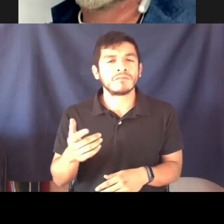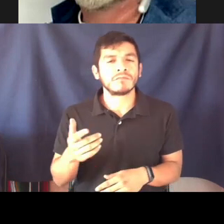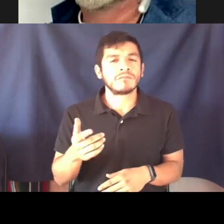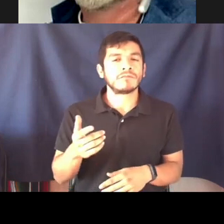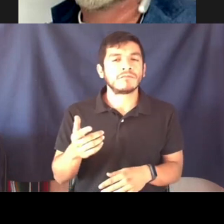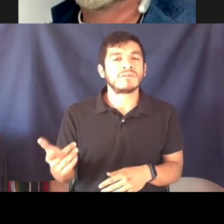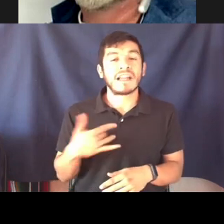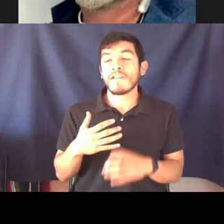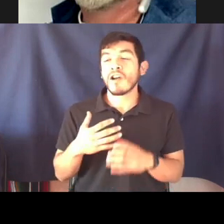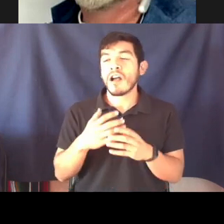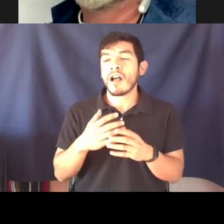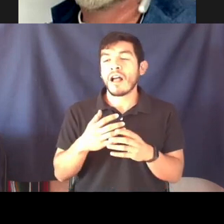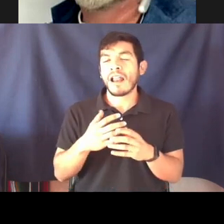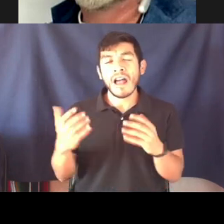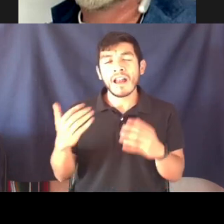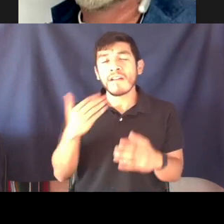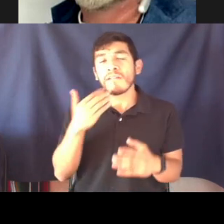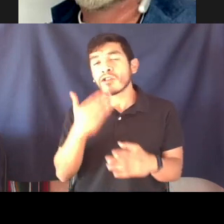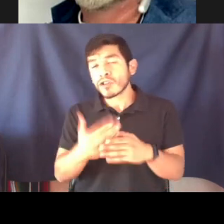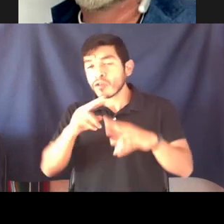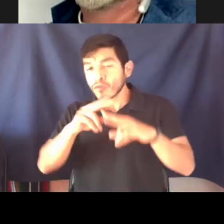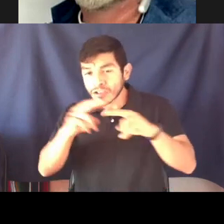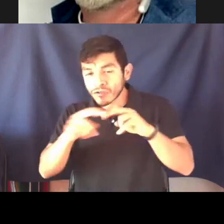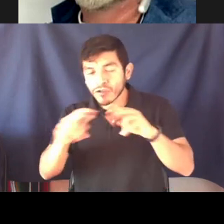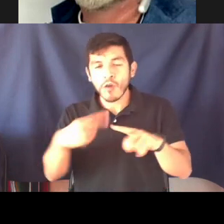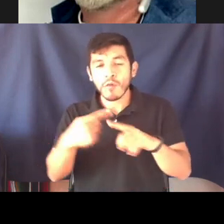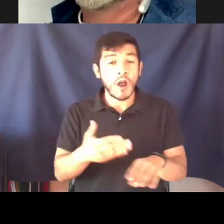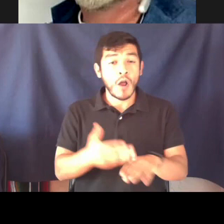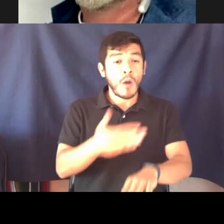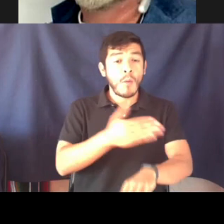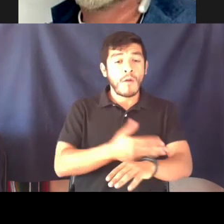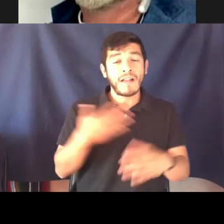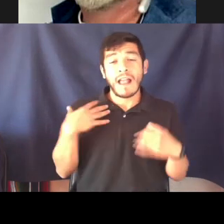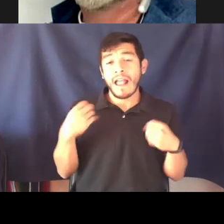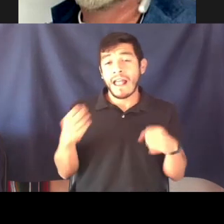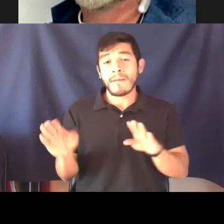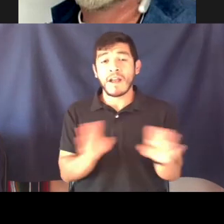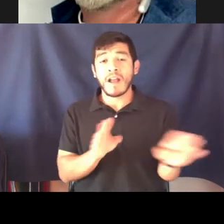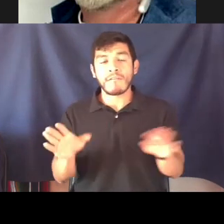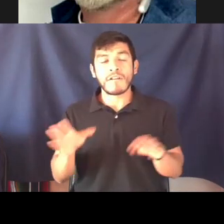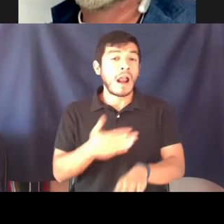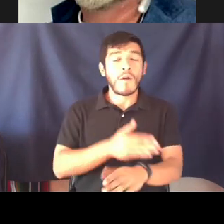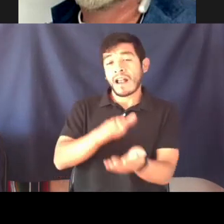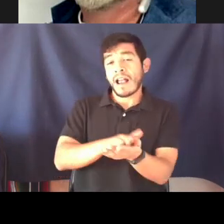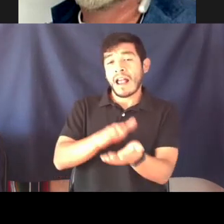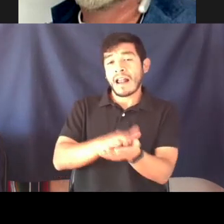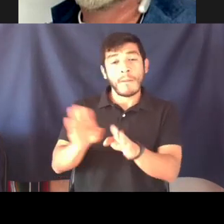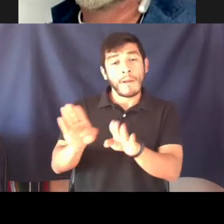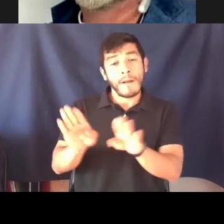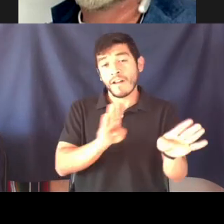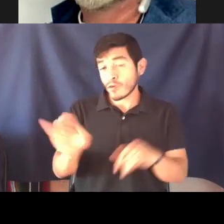improved health behaviors, a little bit around improved academic behaviors as well, but these programs seem to be really good